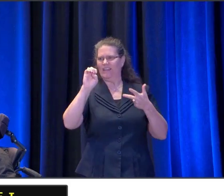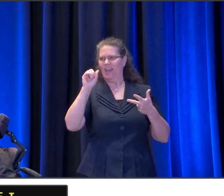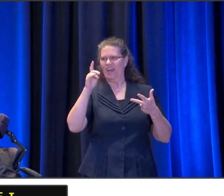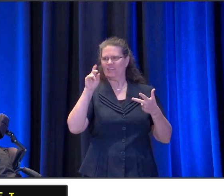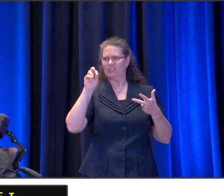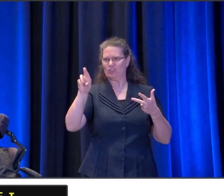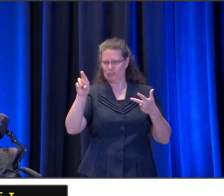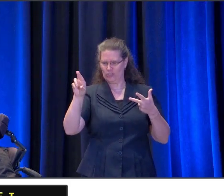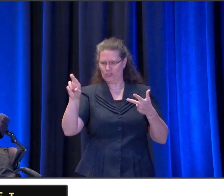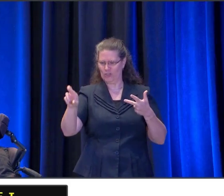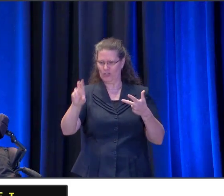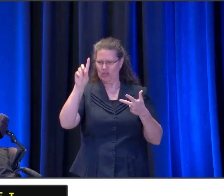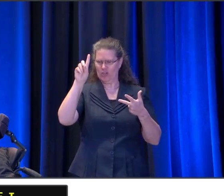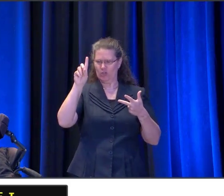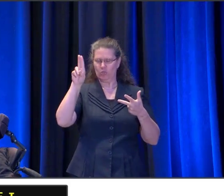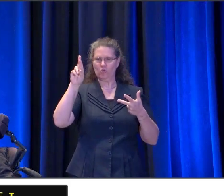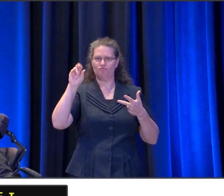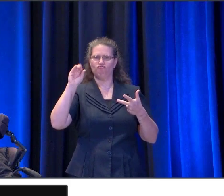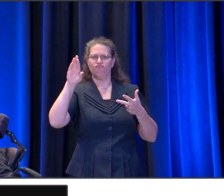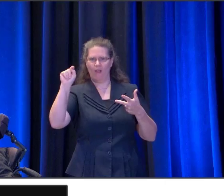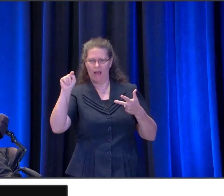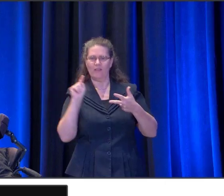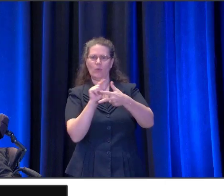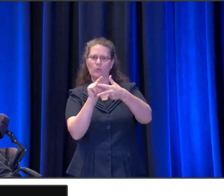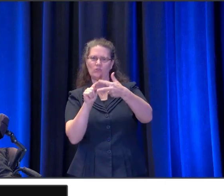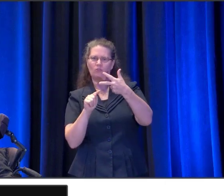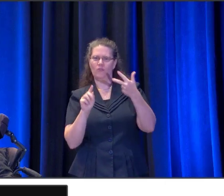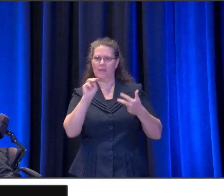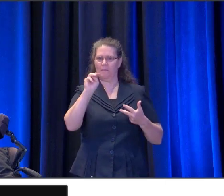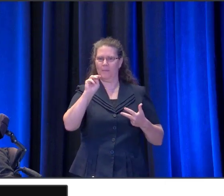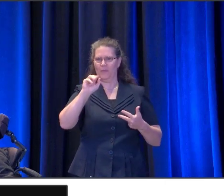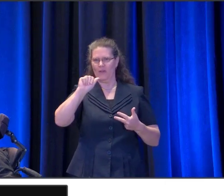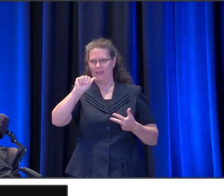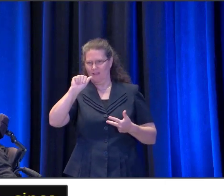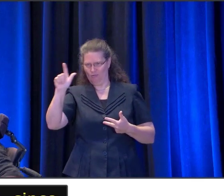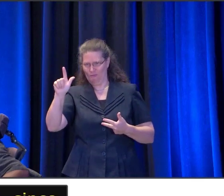Since you'll be on the board, I'll work on getting them right if I didn't.